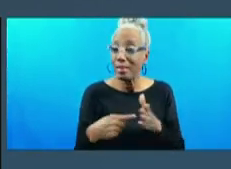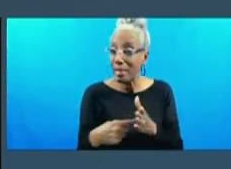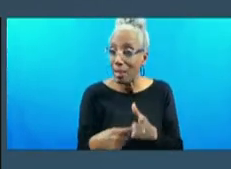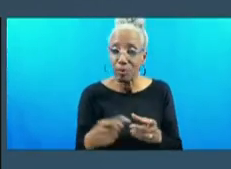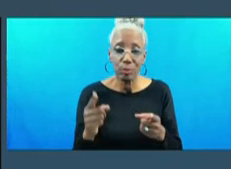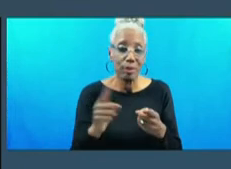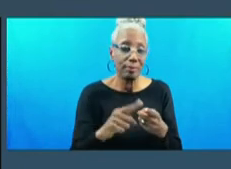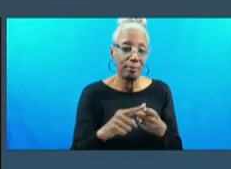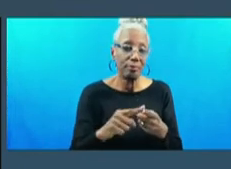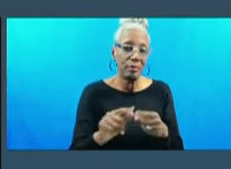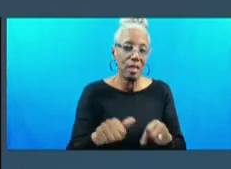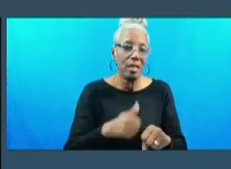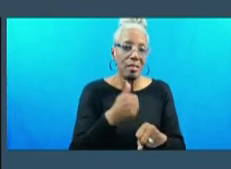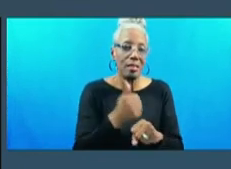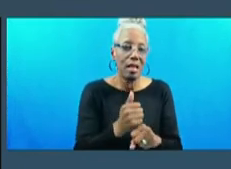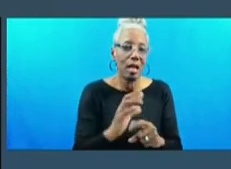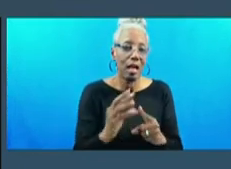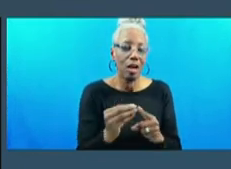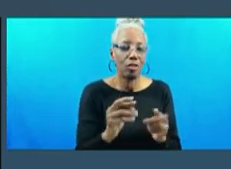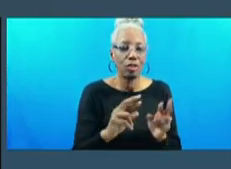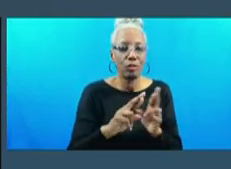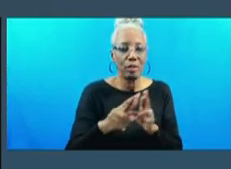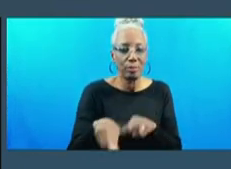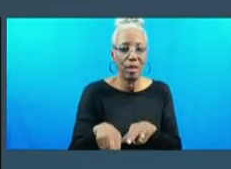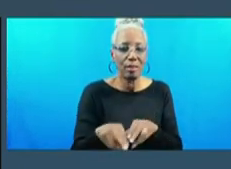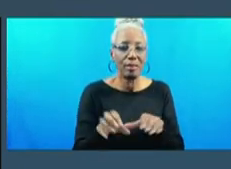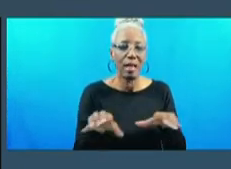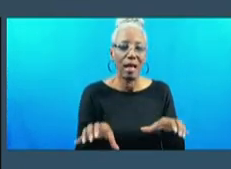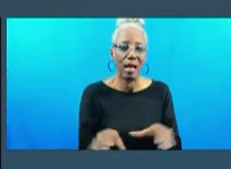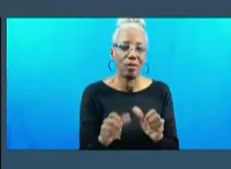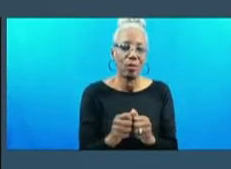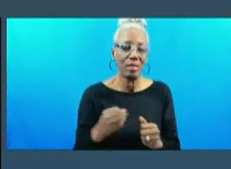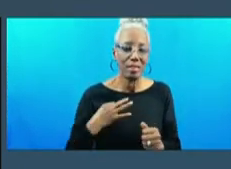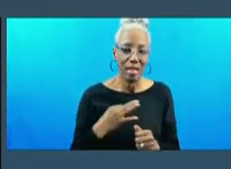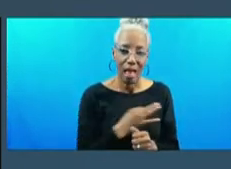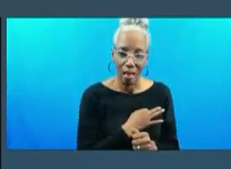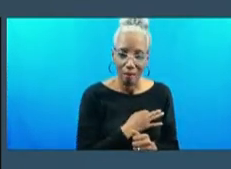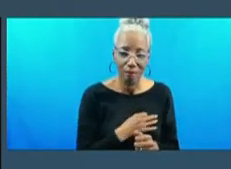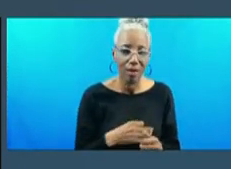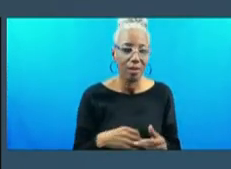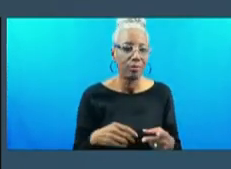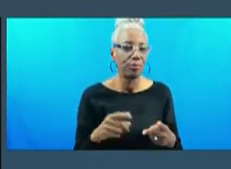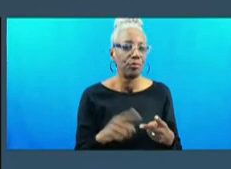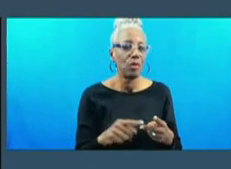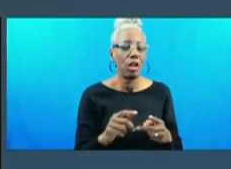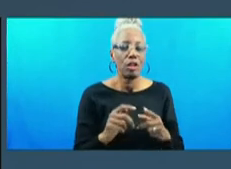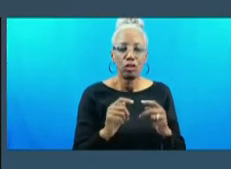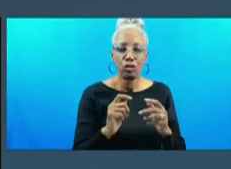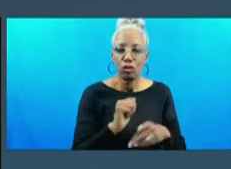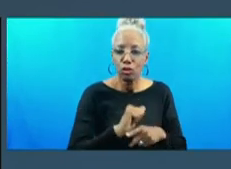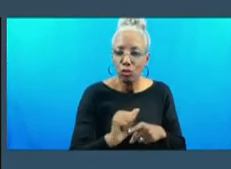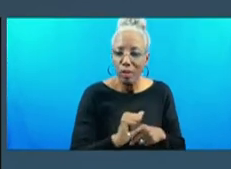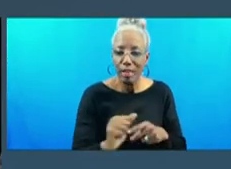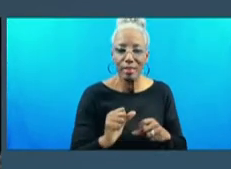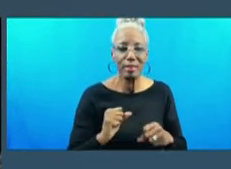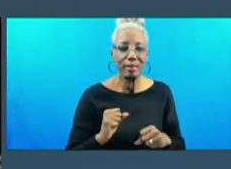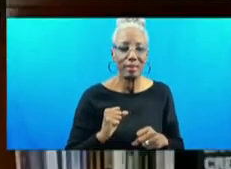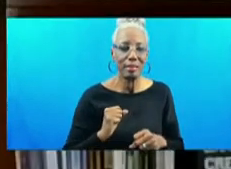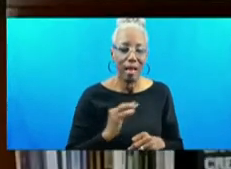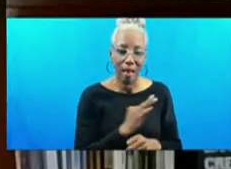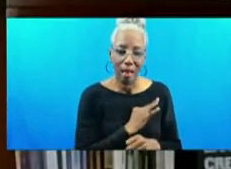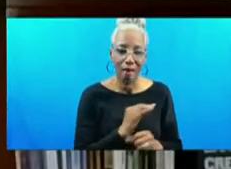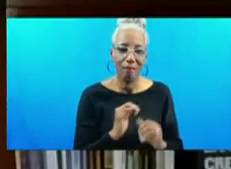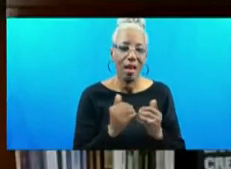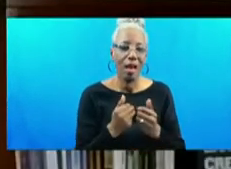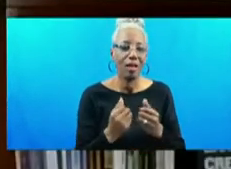practices with our staff and training them on how to be the staff that they need to be for our Black and Brown students in Montgomery County